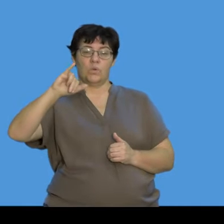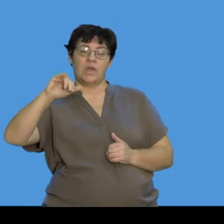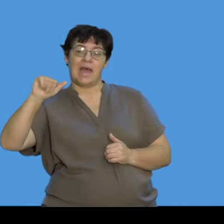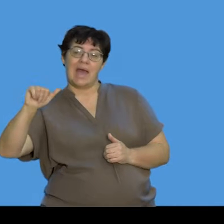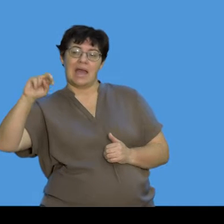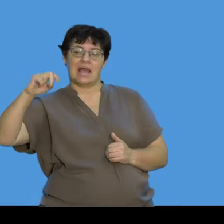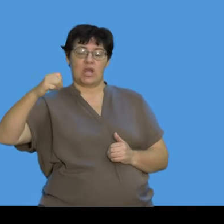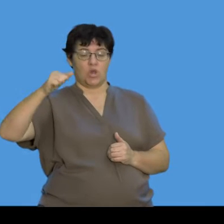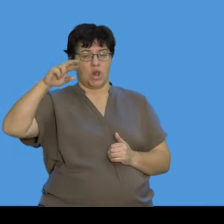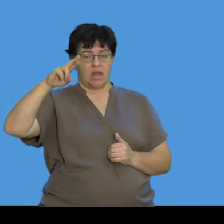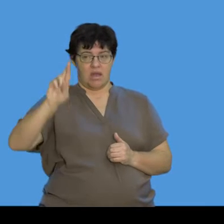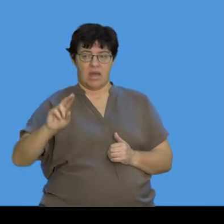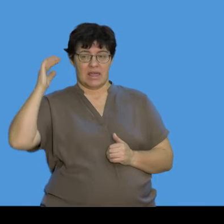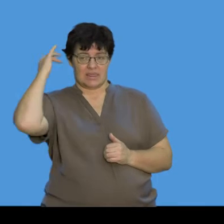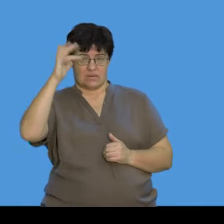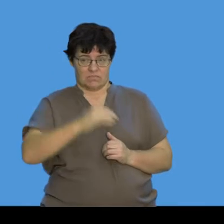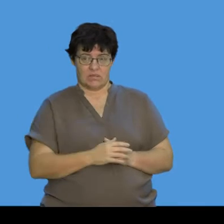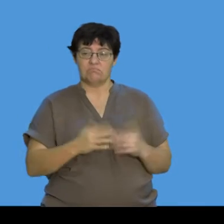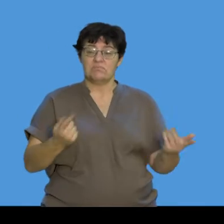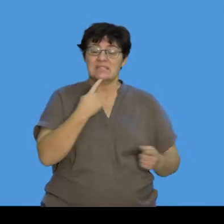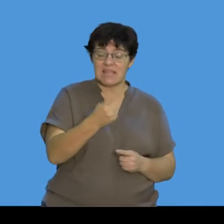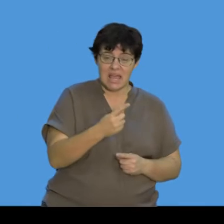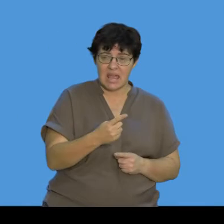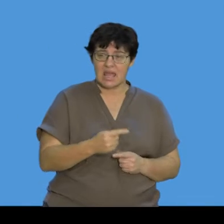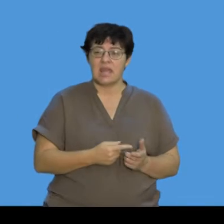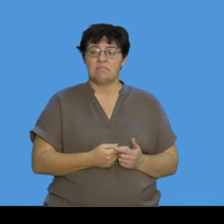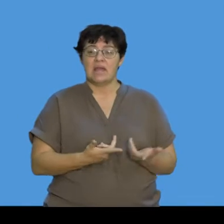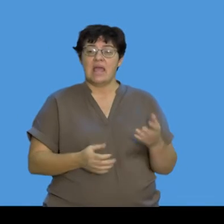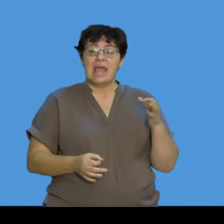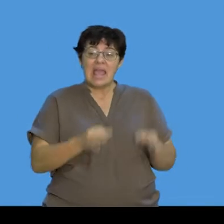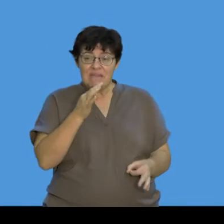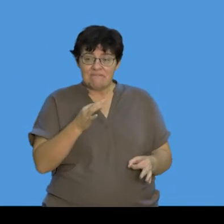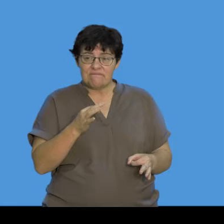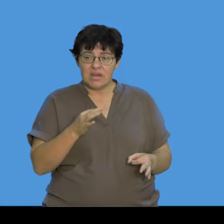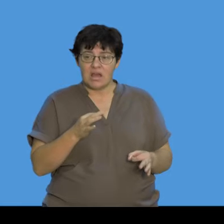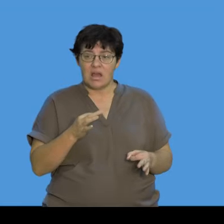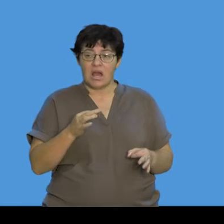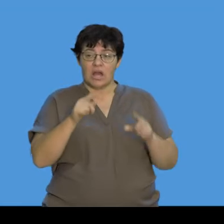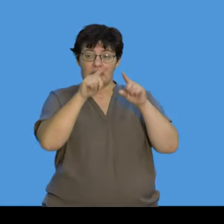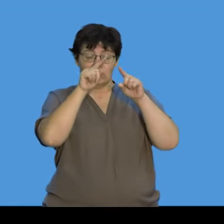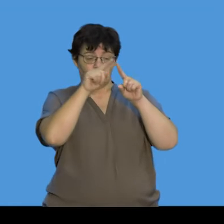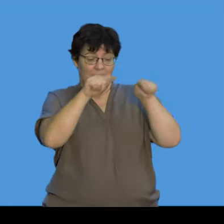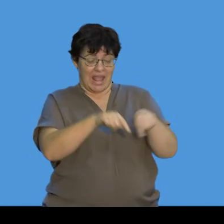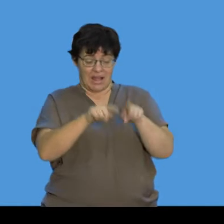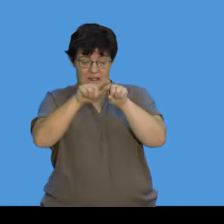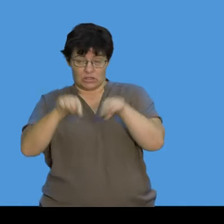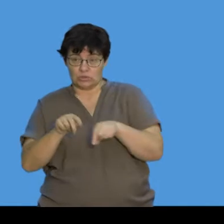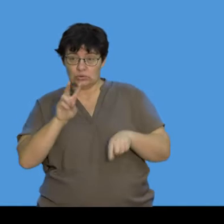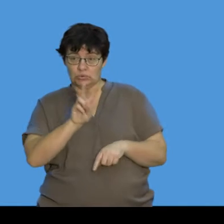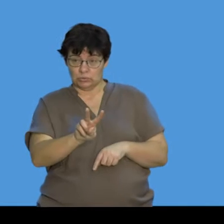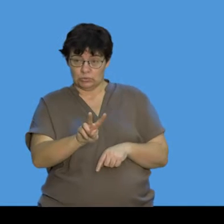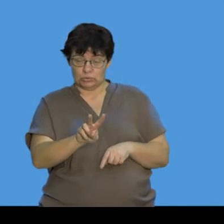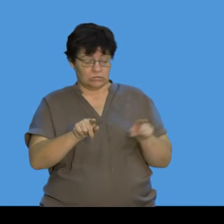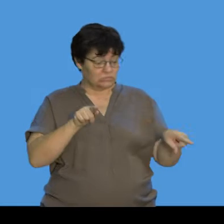corresponding sides of two triangles are proportional, then the triangles are